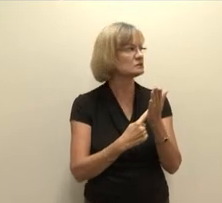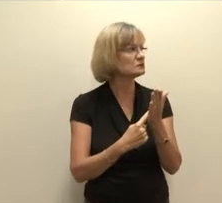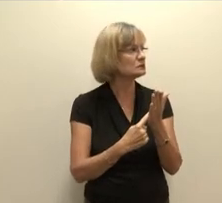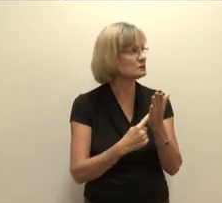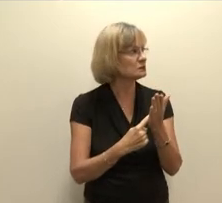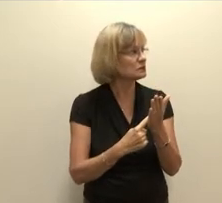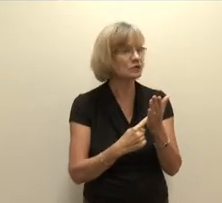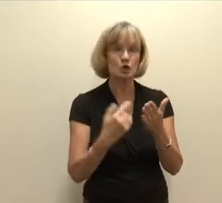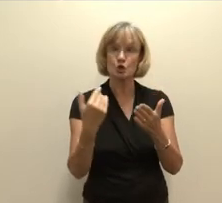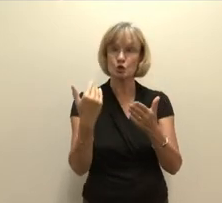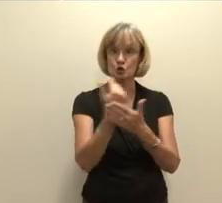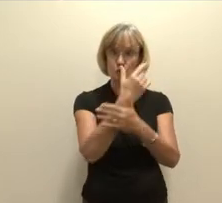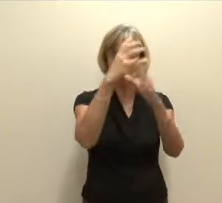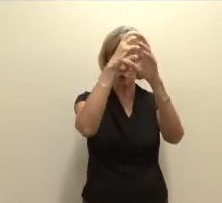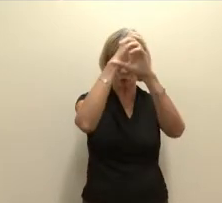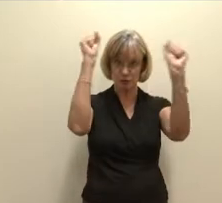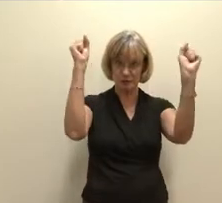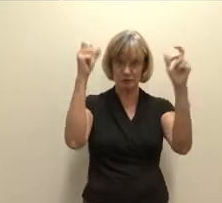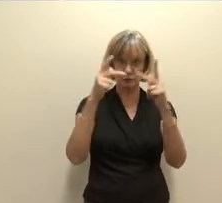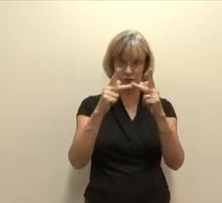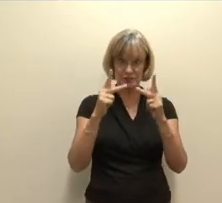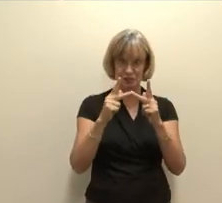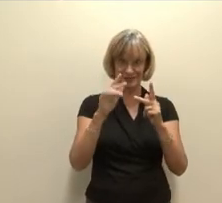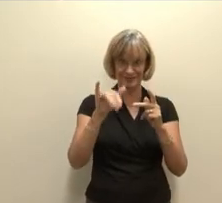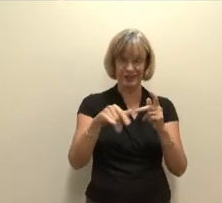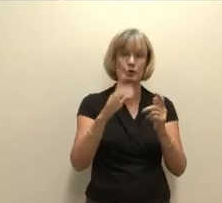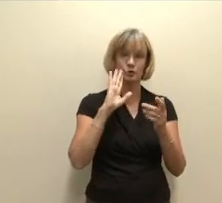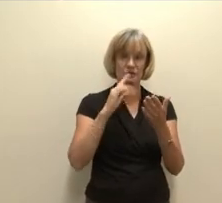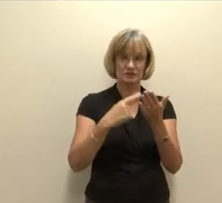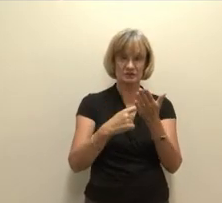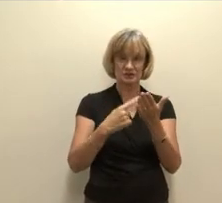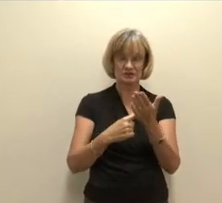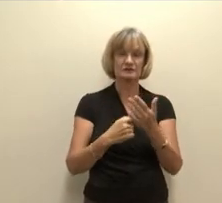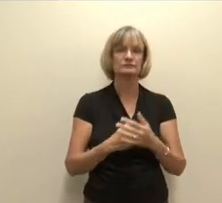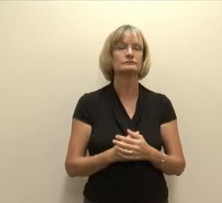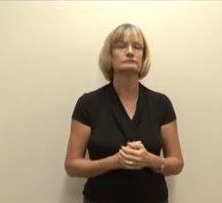new superintendent's position that's being open.